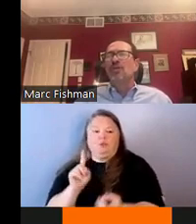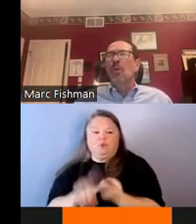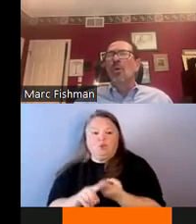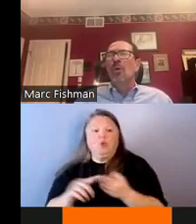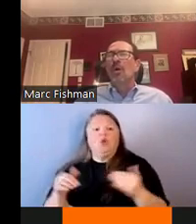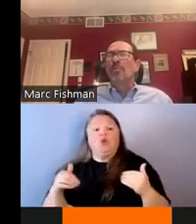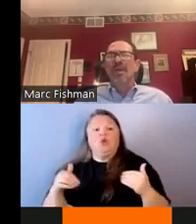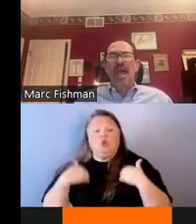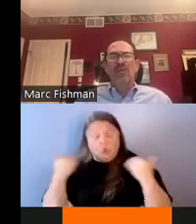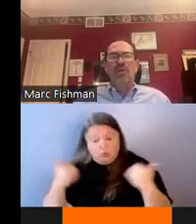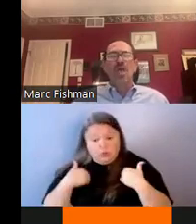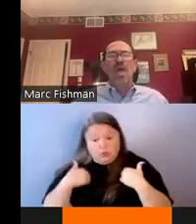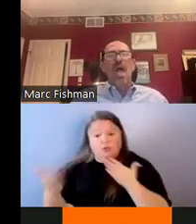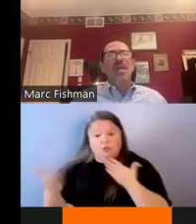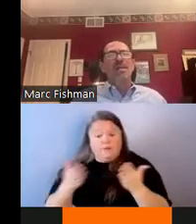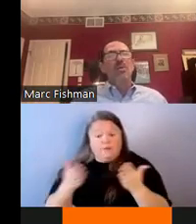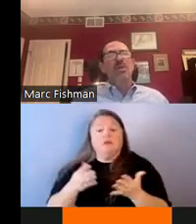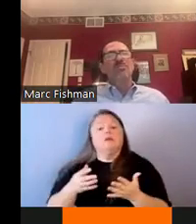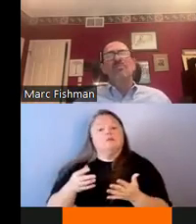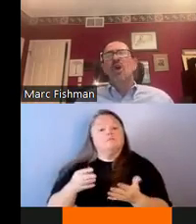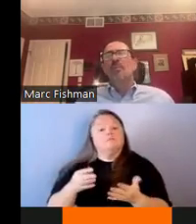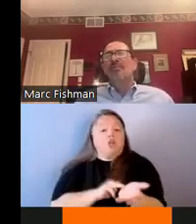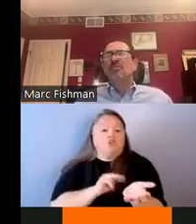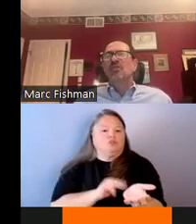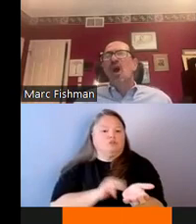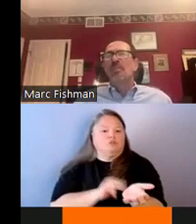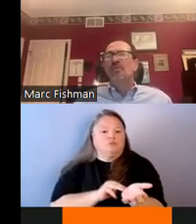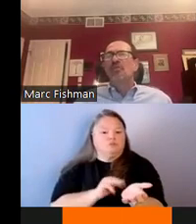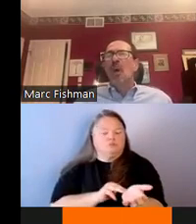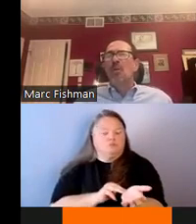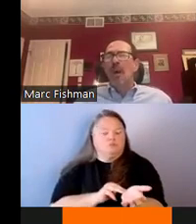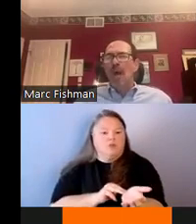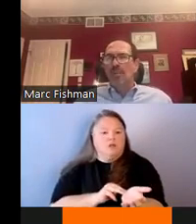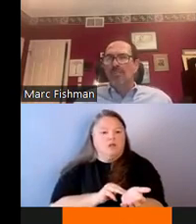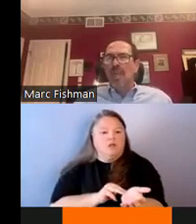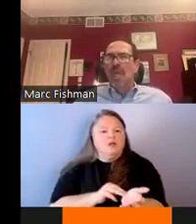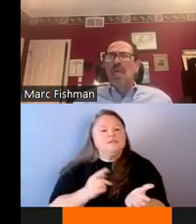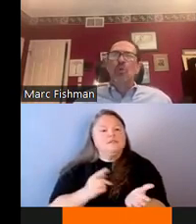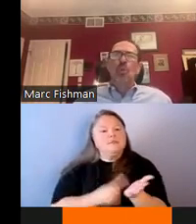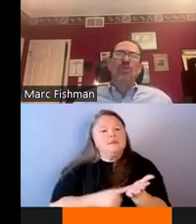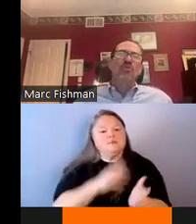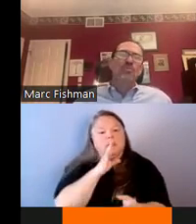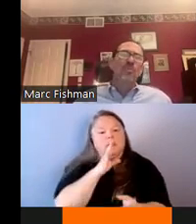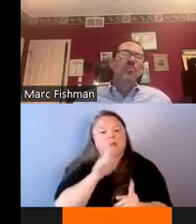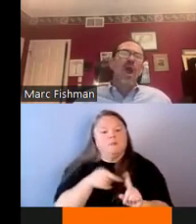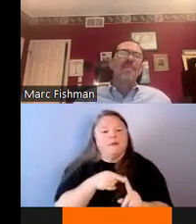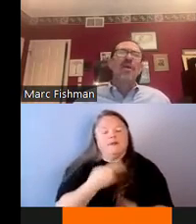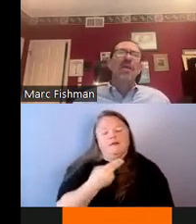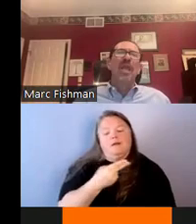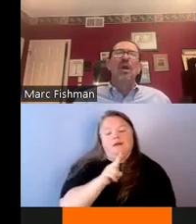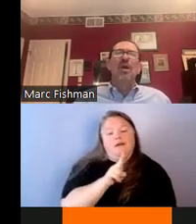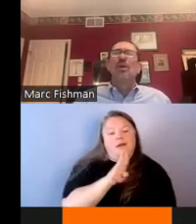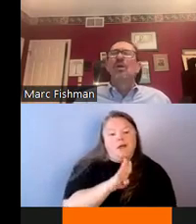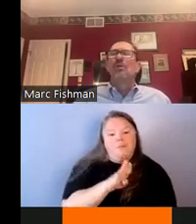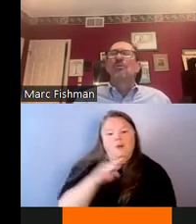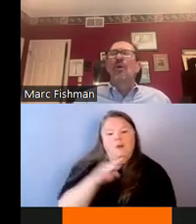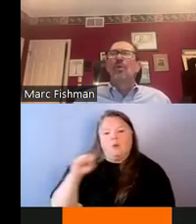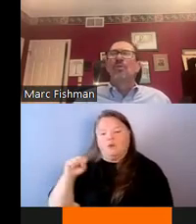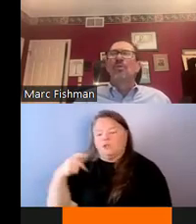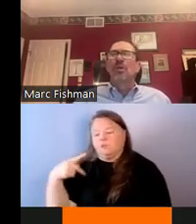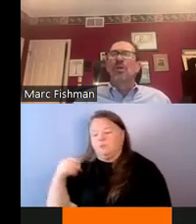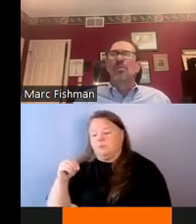family medicine or pediatrics. And we sometimes talk about this as a hub and spoke model in which primary